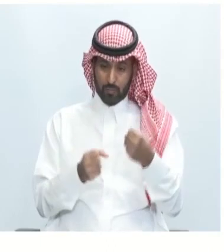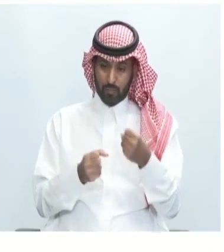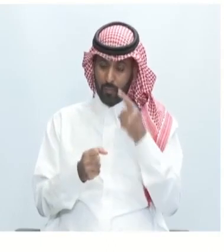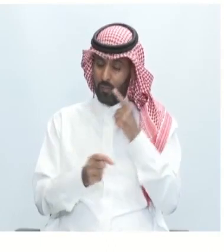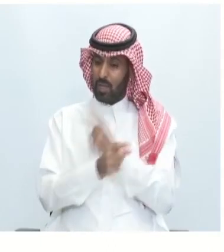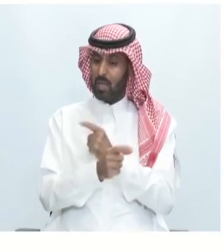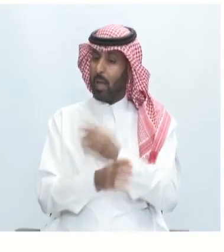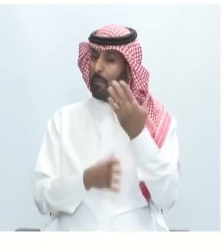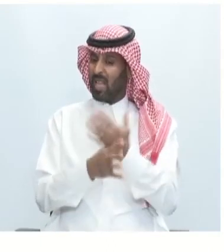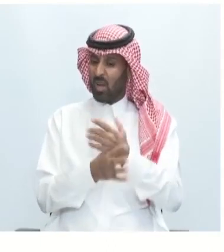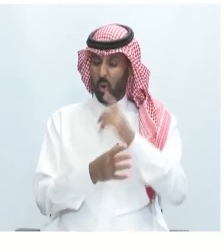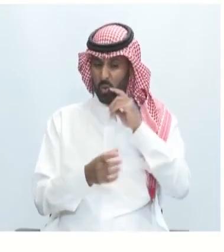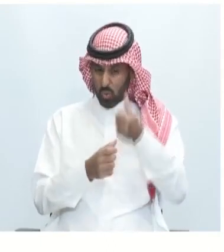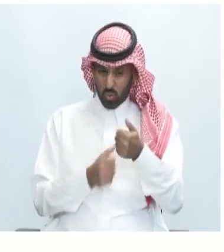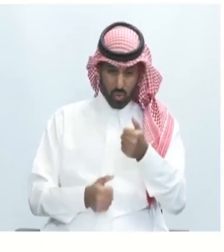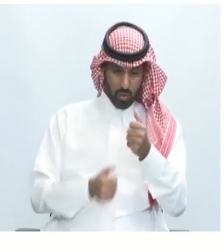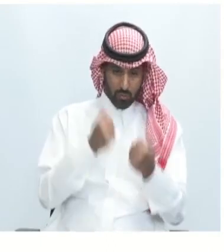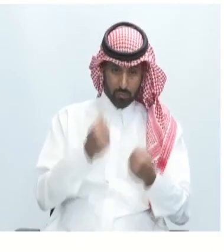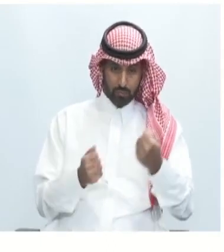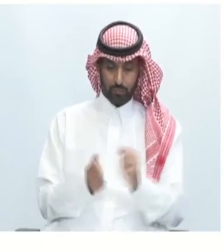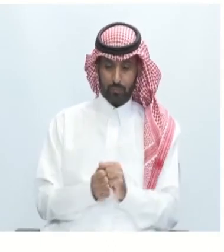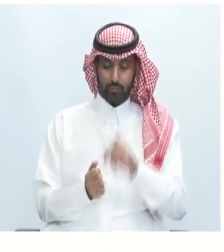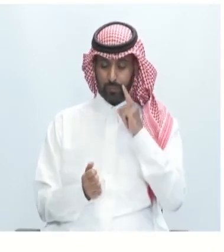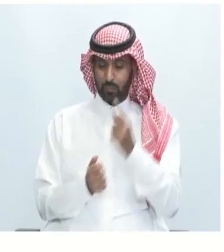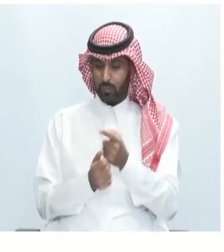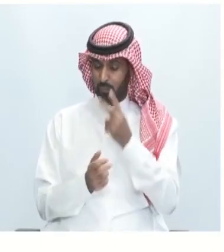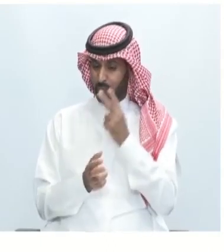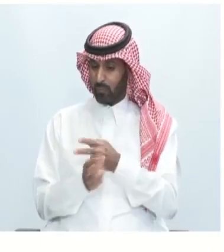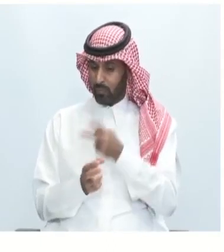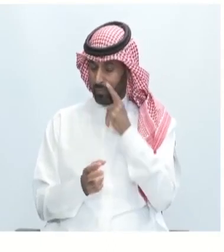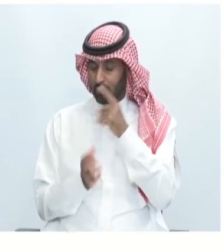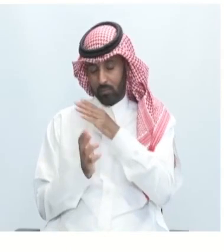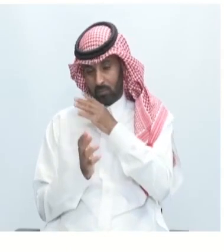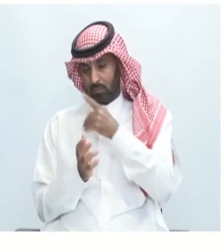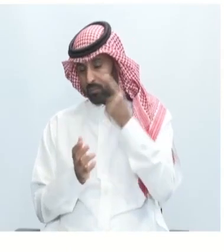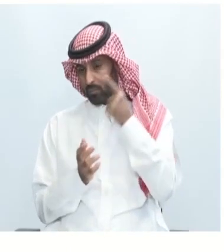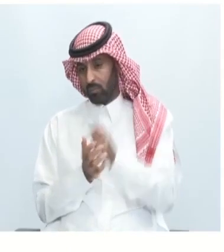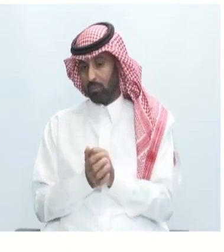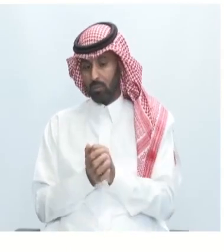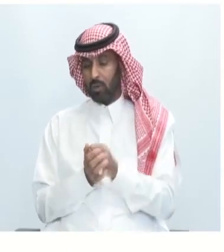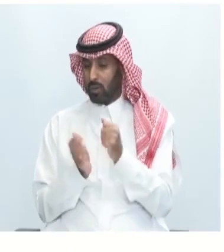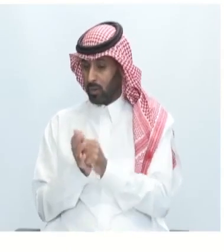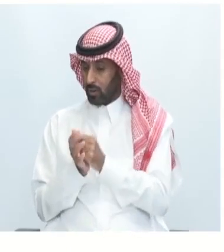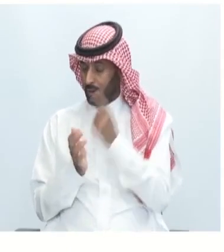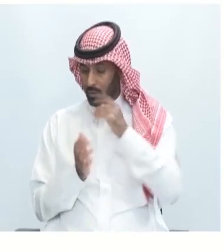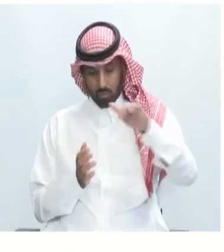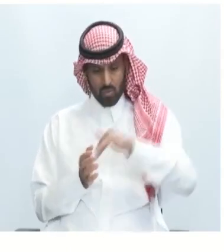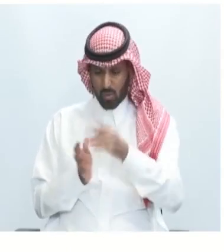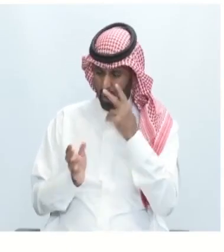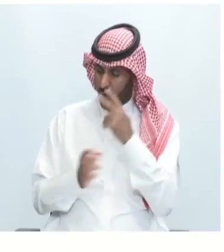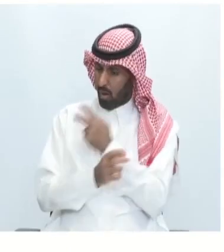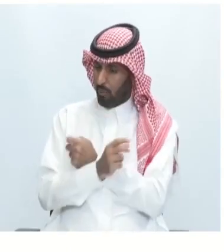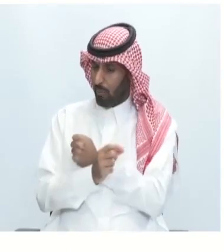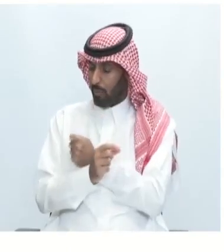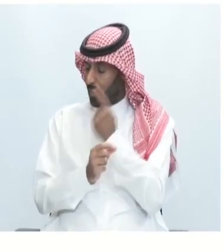too fast. And so on. Number three, break-in suspect found asleep in house. So,